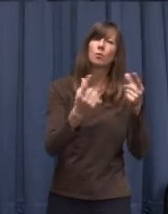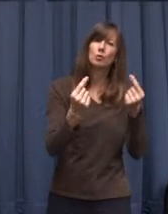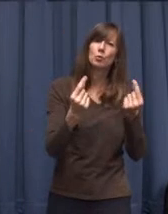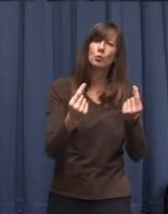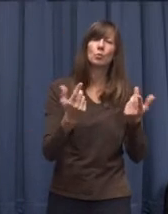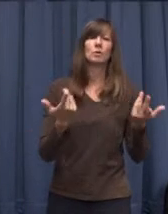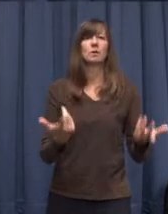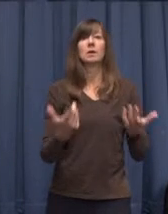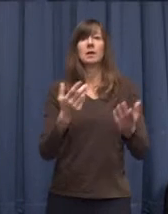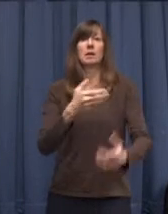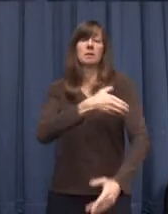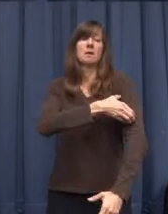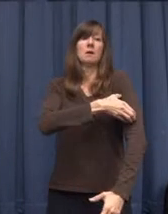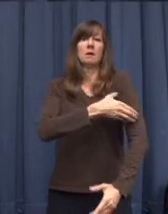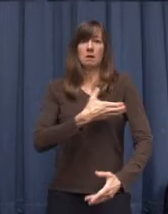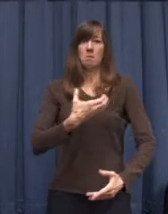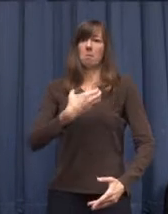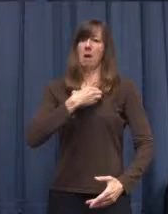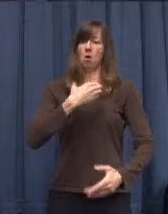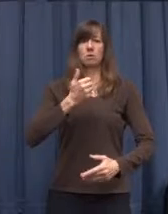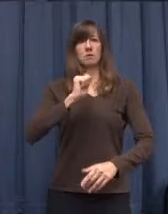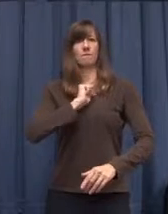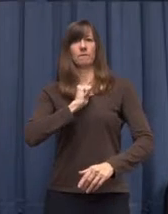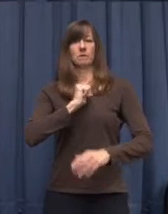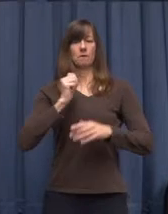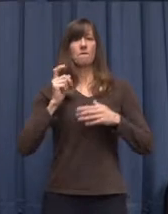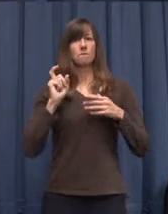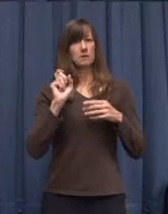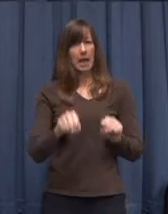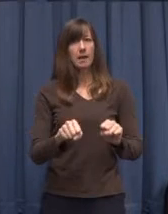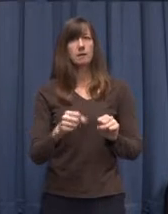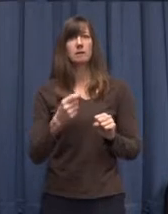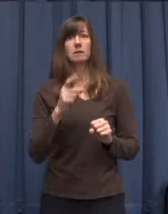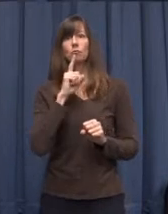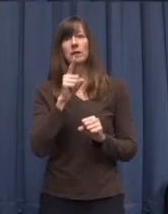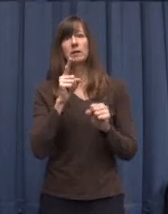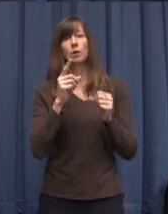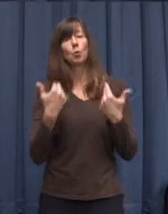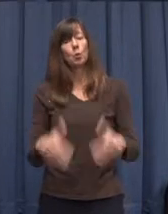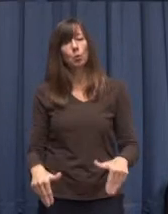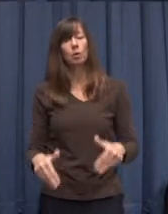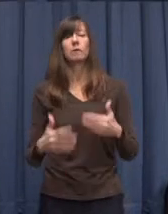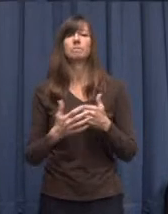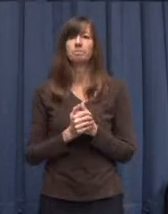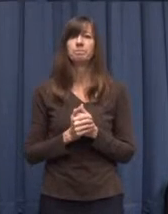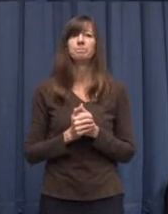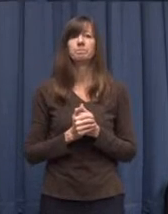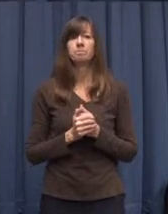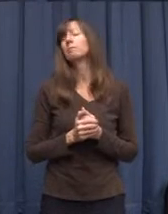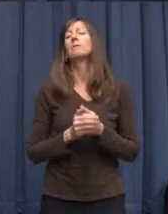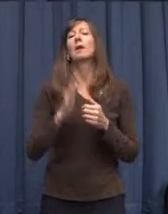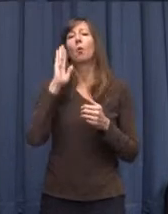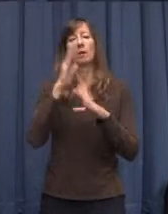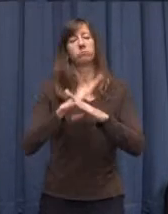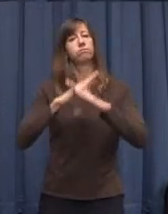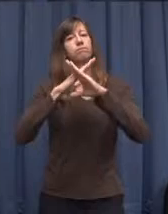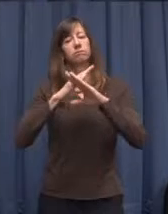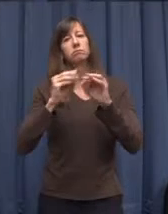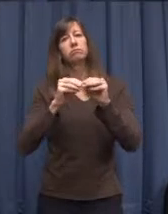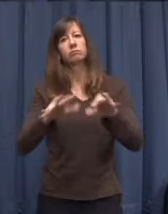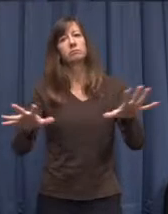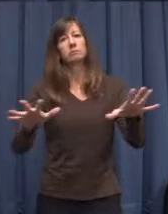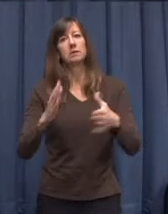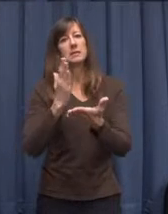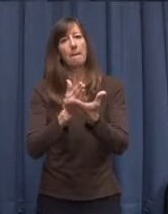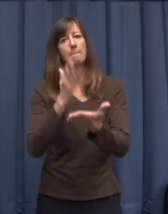wave. Key, of course, to doing that will be all of our frontline workers who, throughout the first wave and the